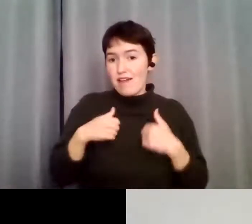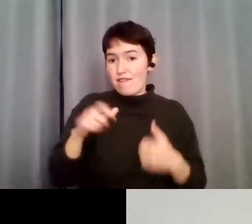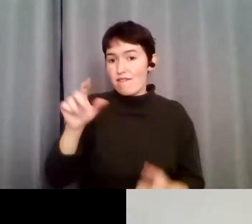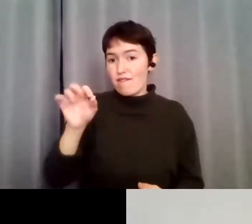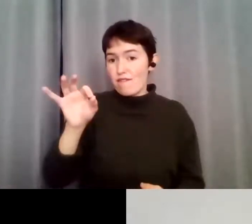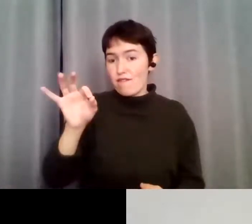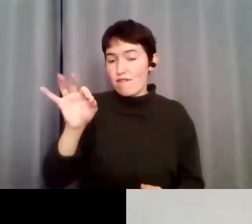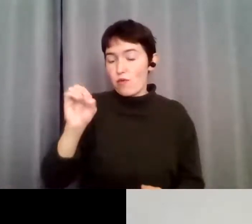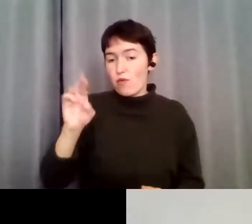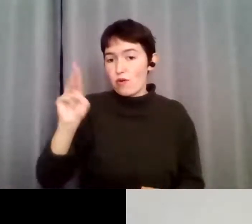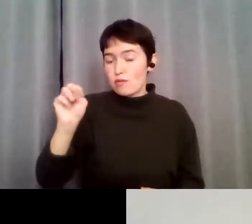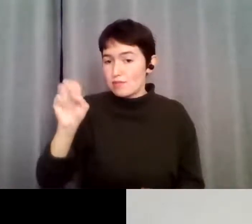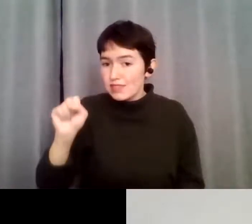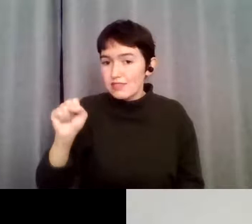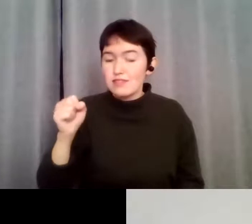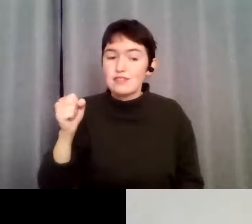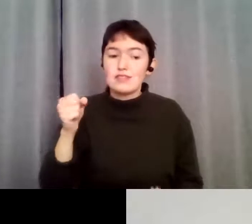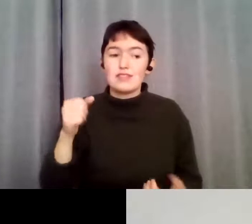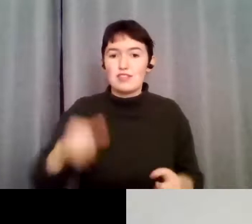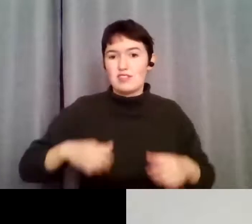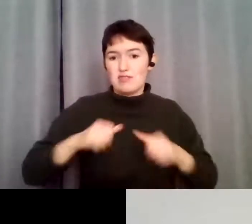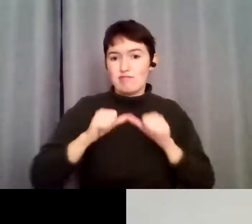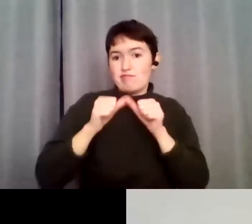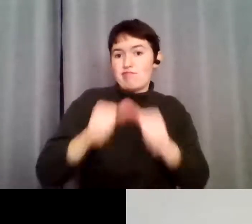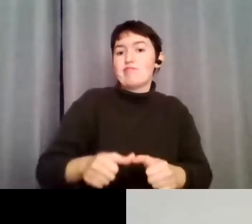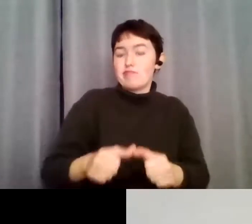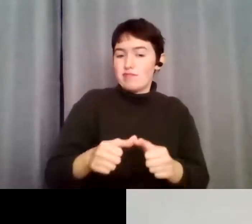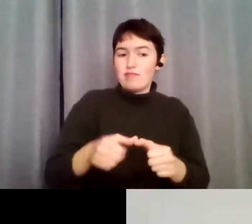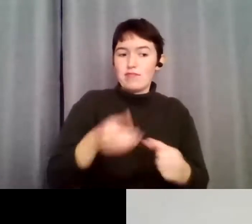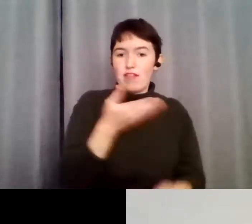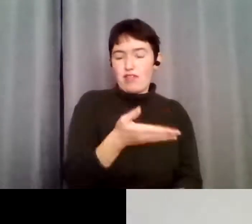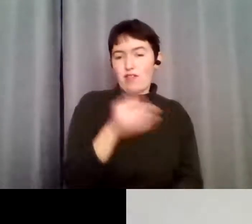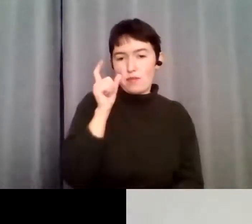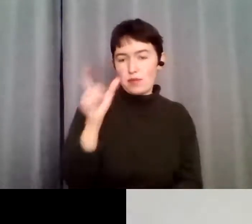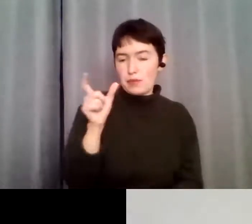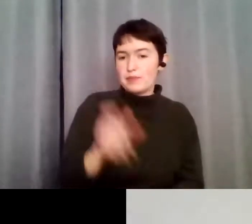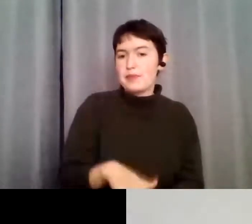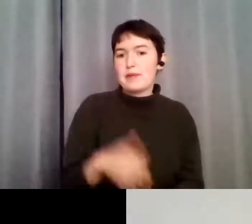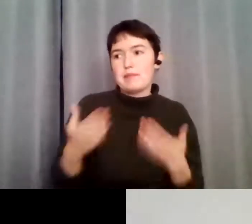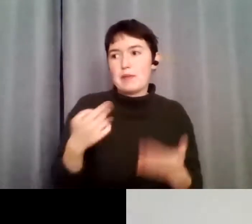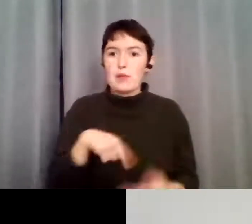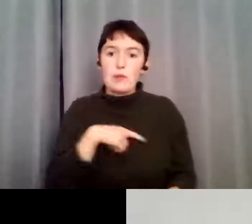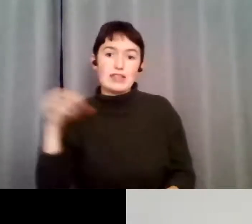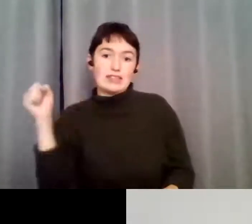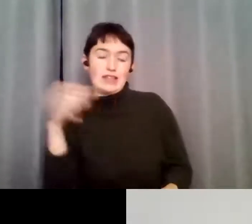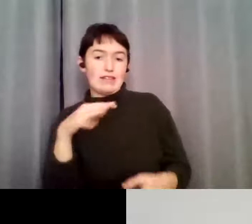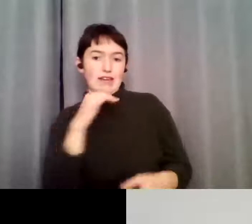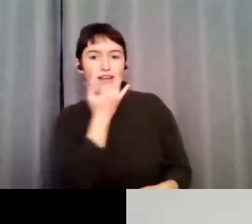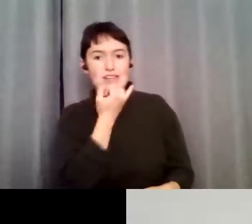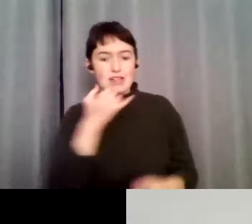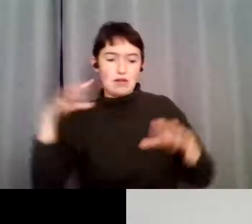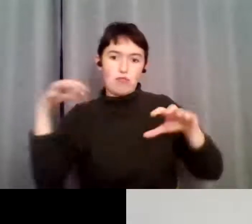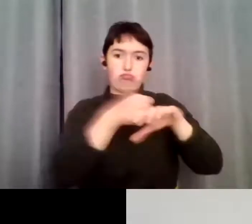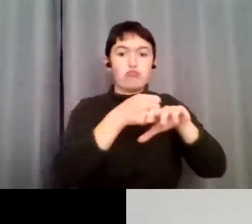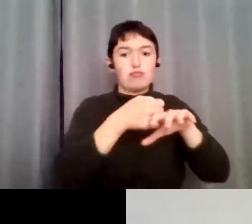sent aliens from Earth to the moon by mistake. As for life on Titan,